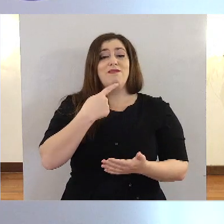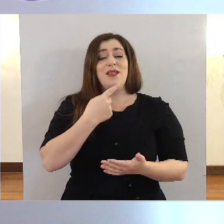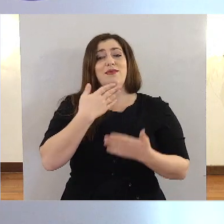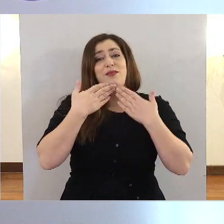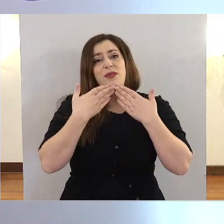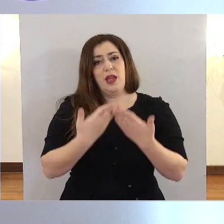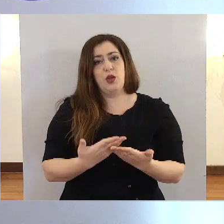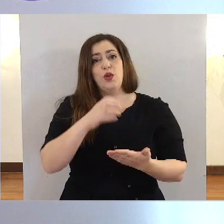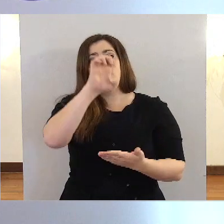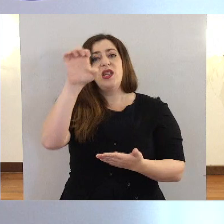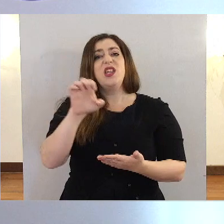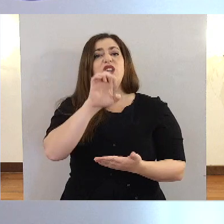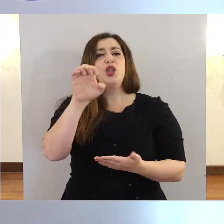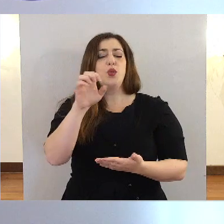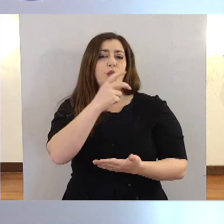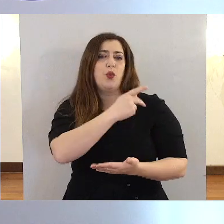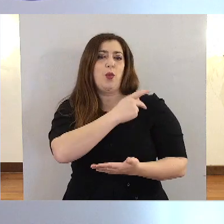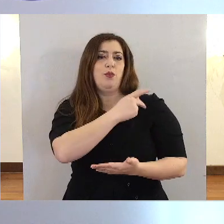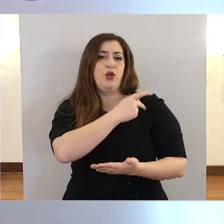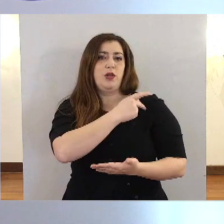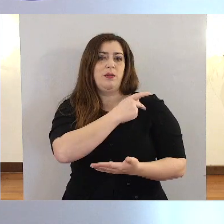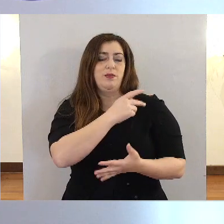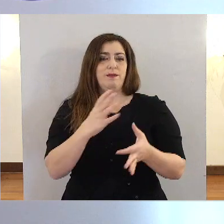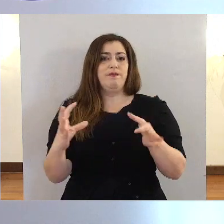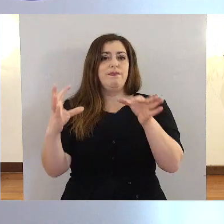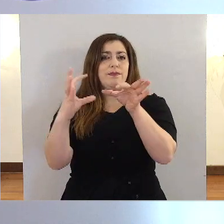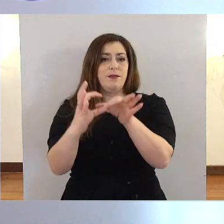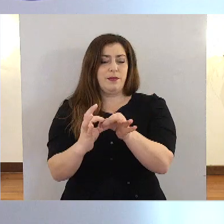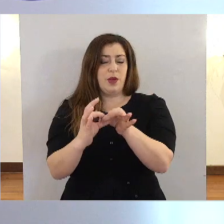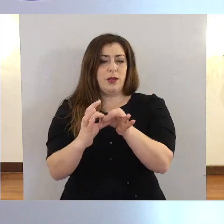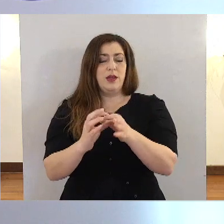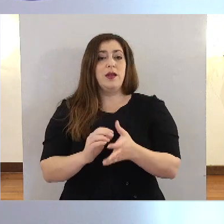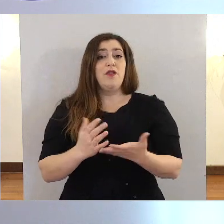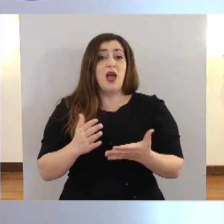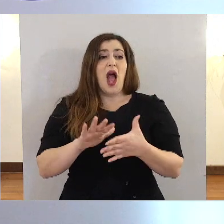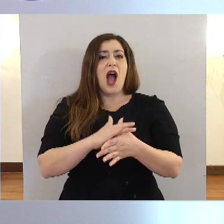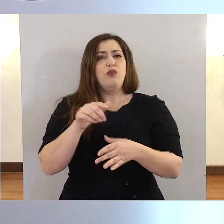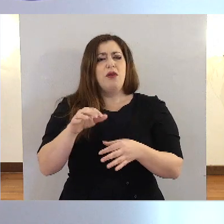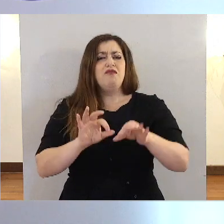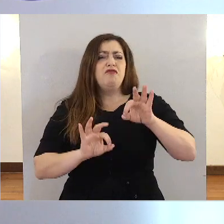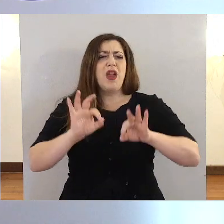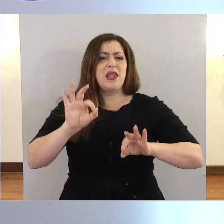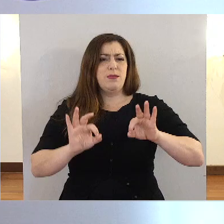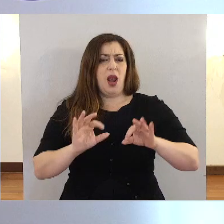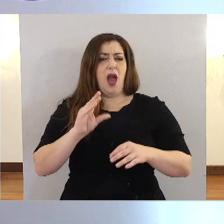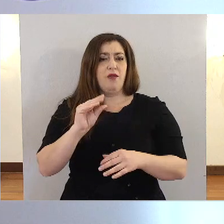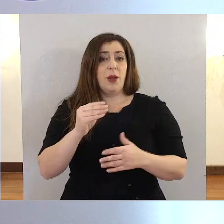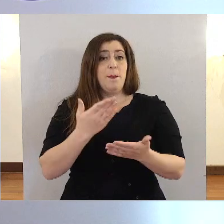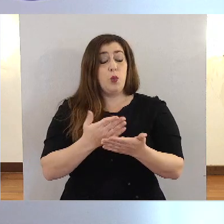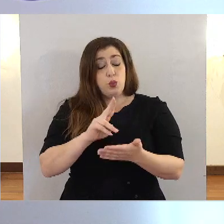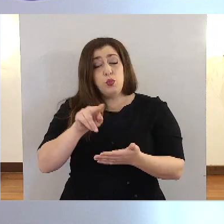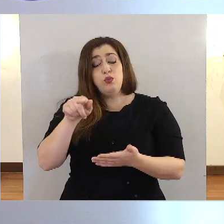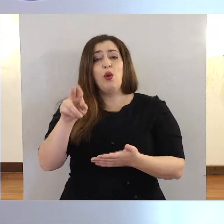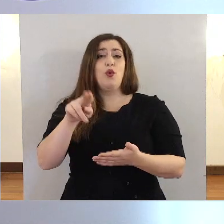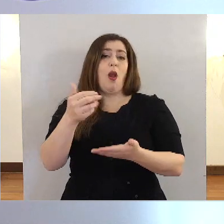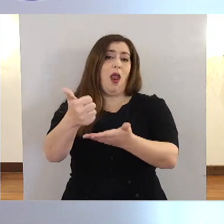for their understanding, and I also thank the project partners for their flexibility as we figured out how best to move forward.